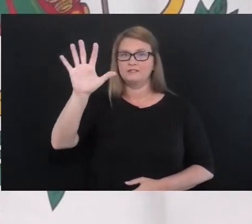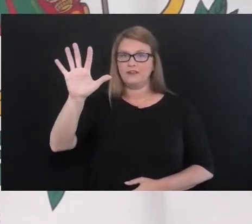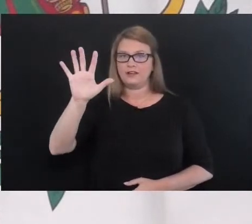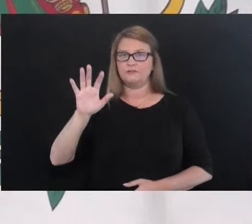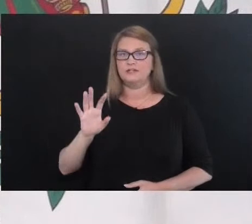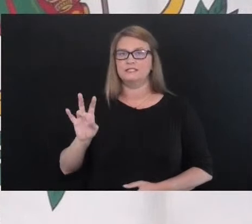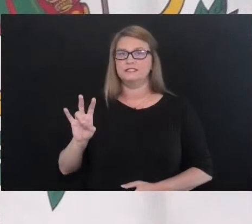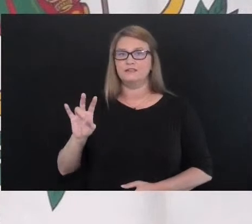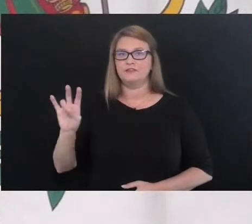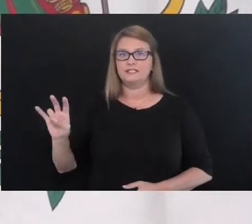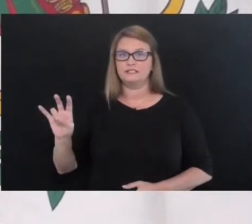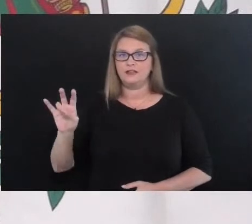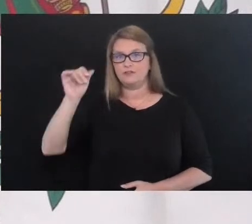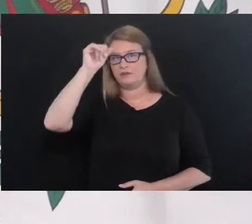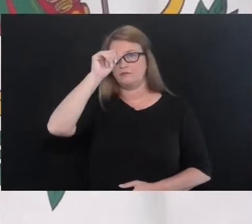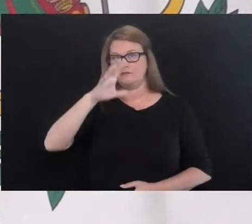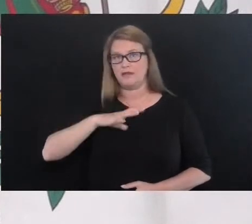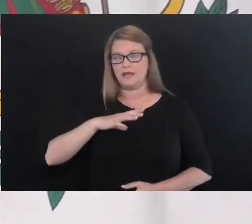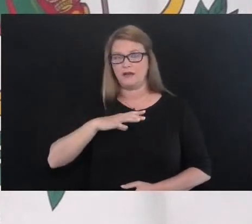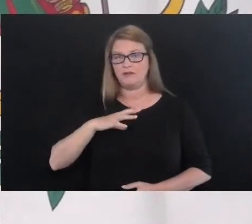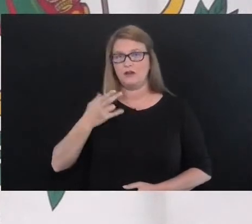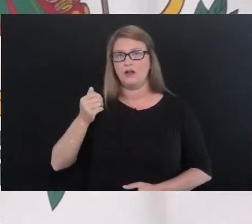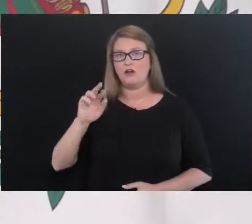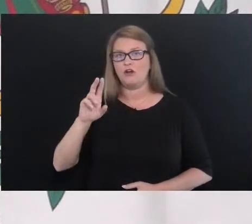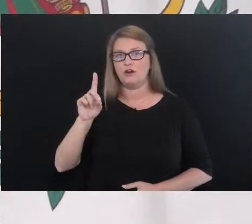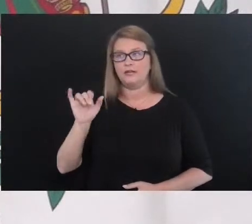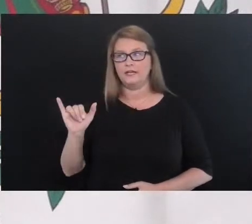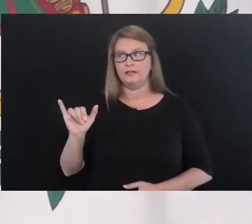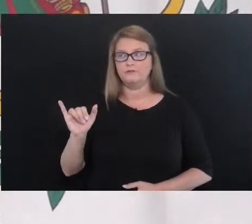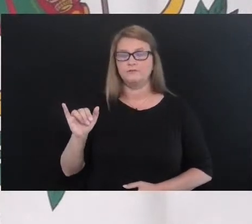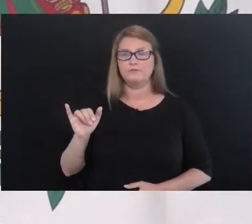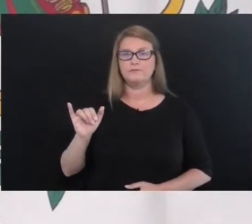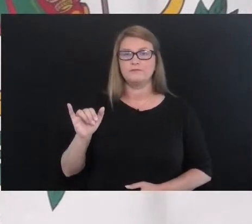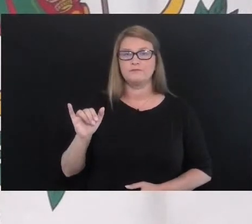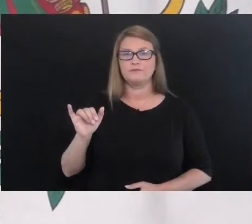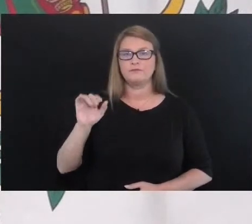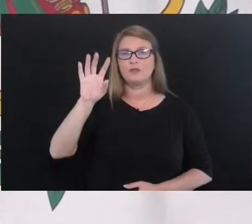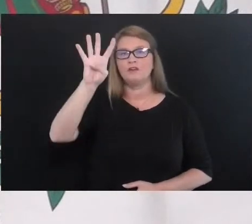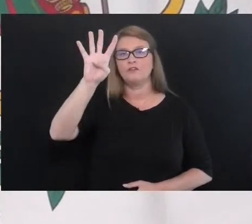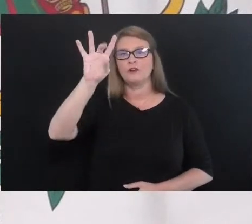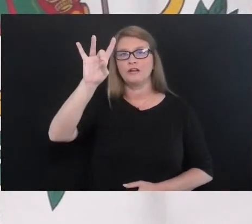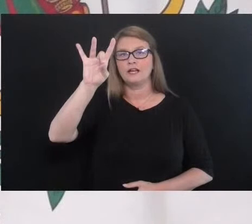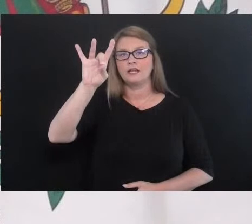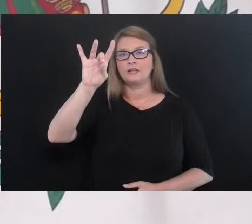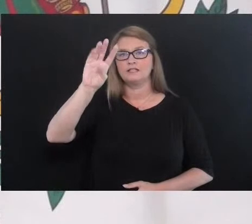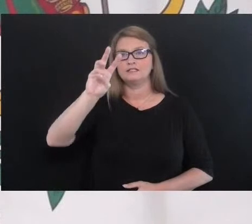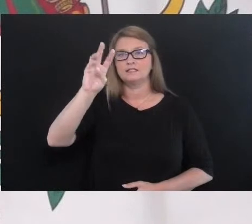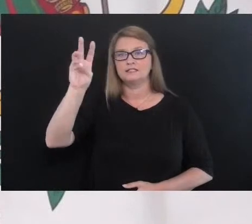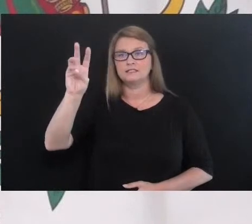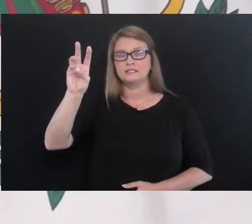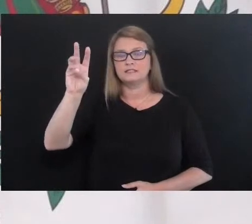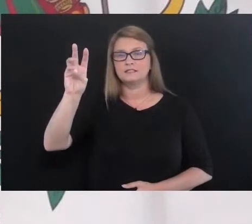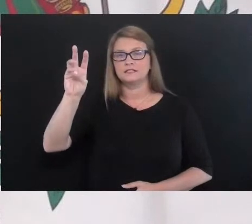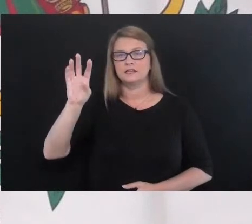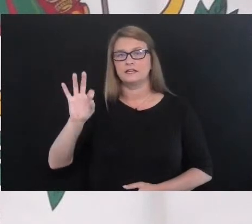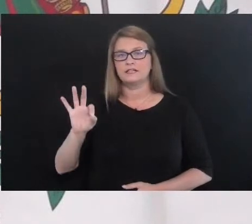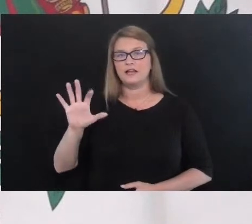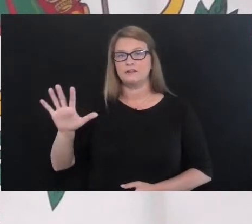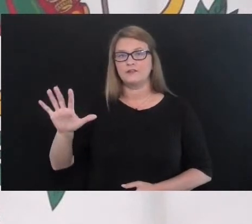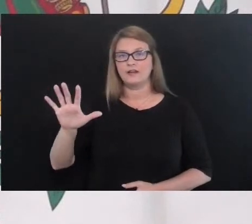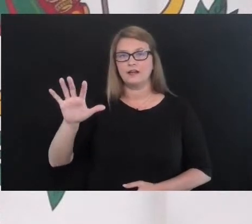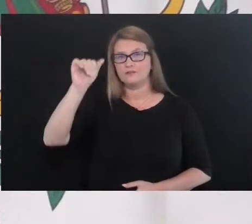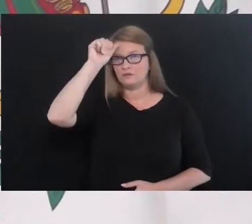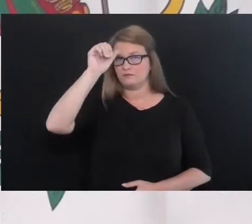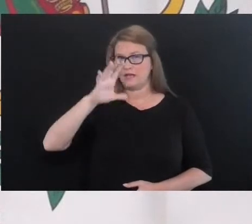death, a 77-year-old male from Hardy County. The 4,866th death, a